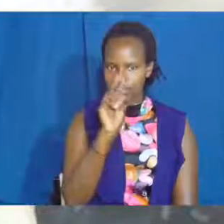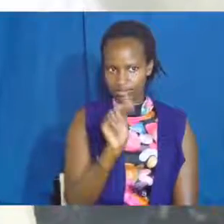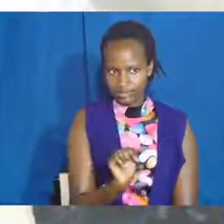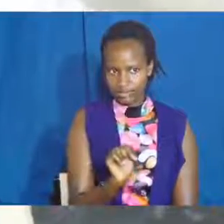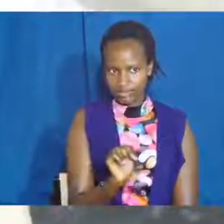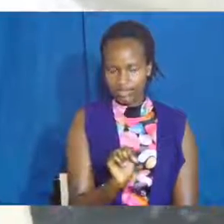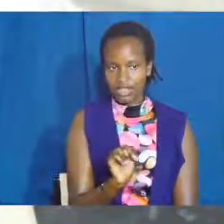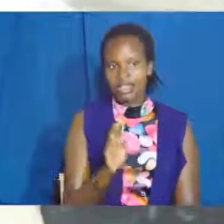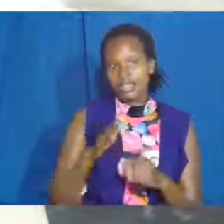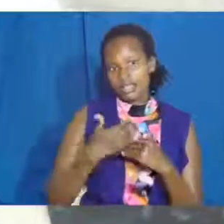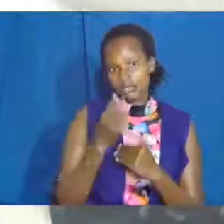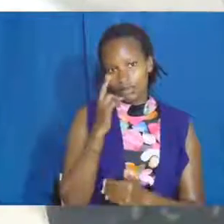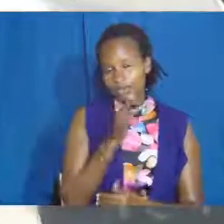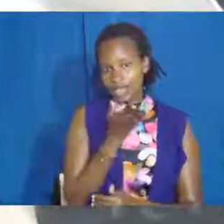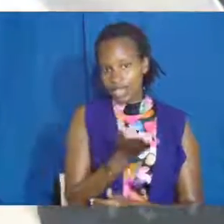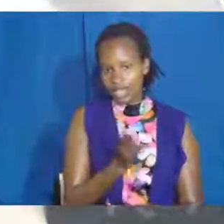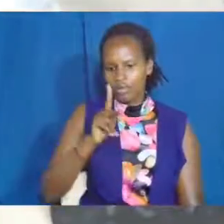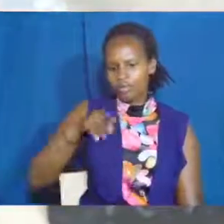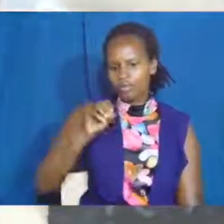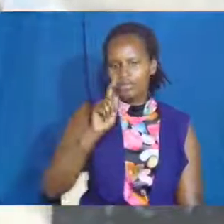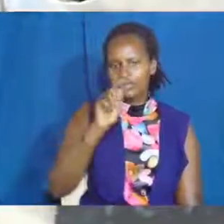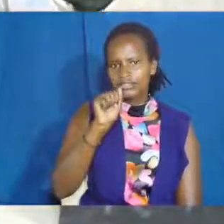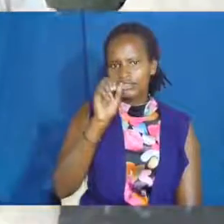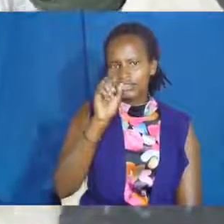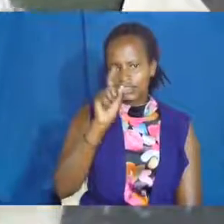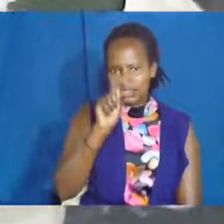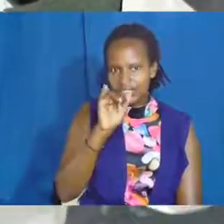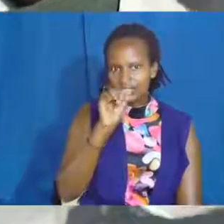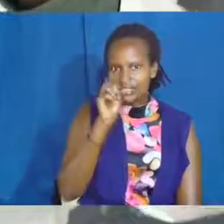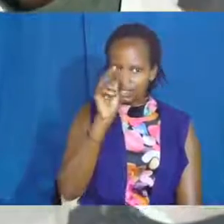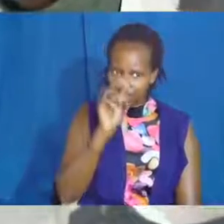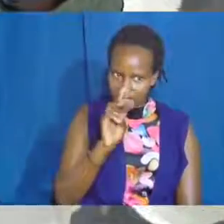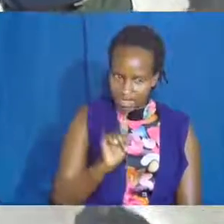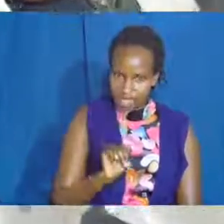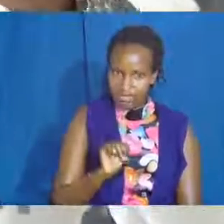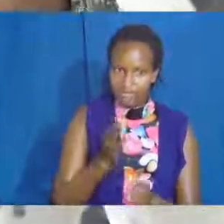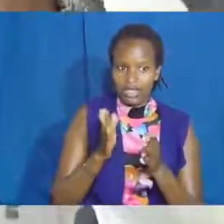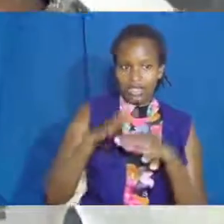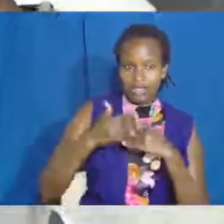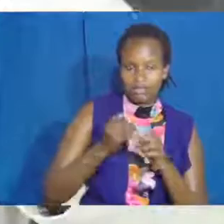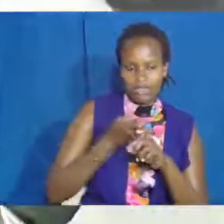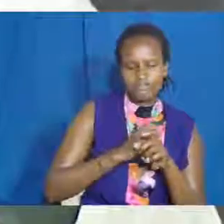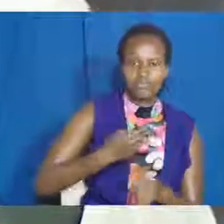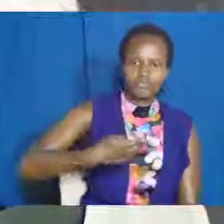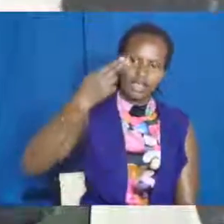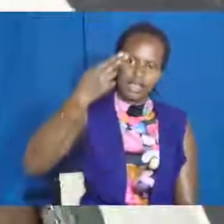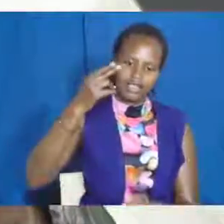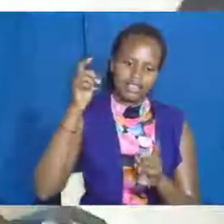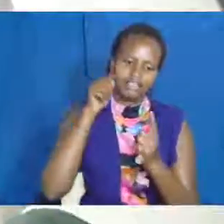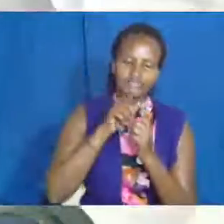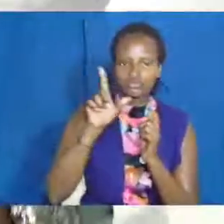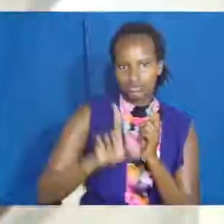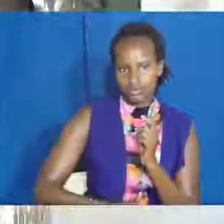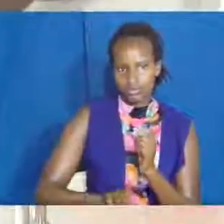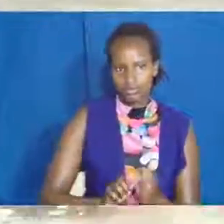here you can see the potassium permanganate is moving from higher concentration to lower concentration across the concentration gradient. All